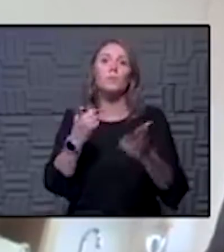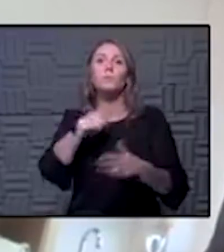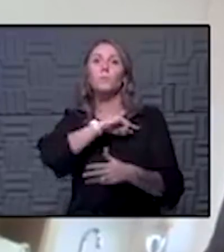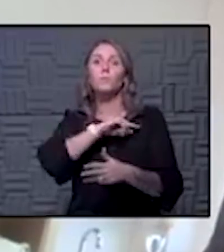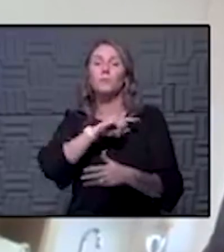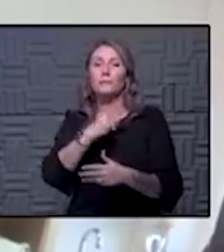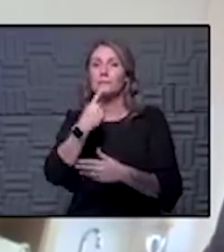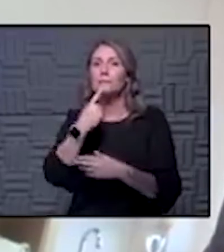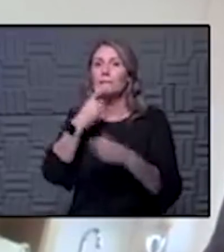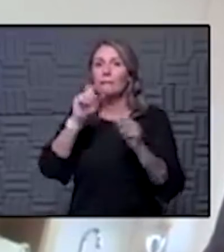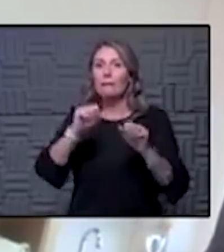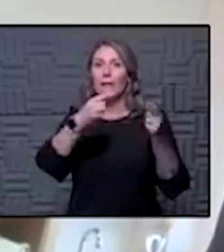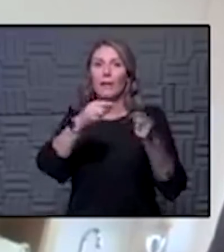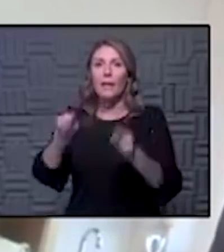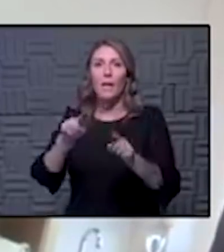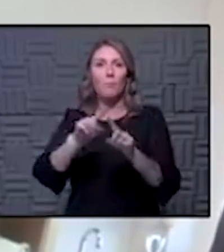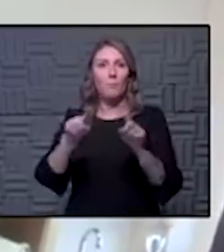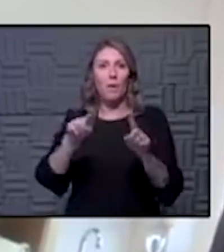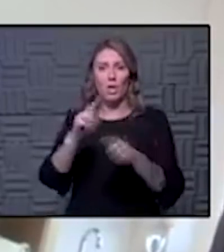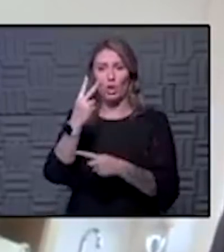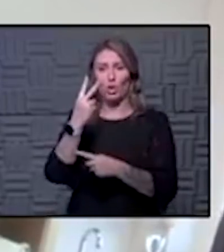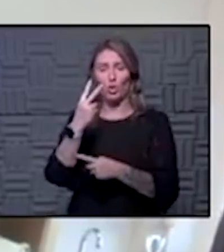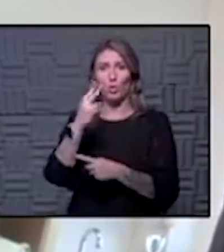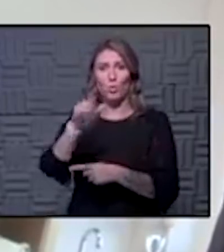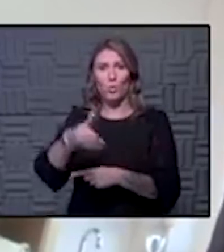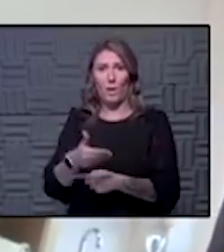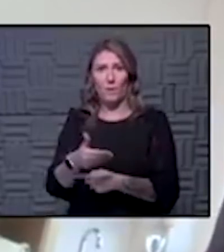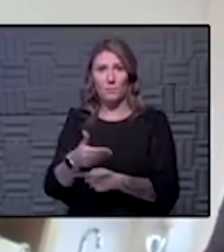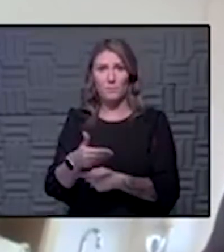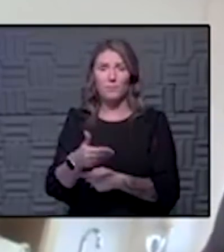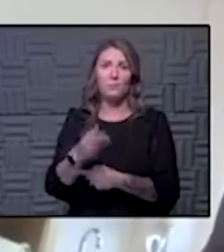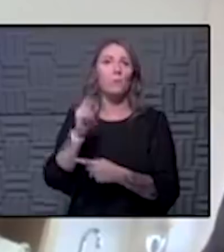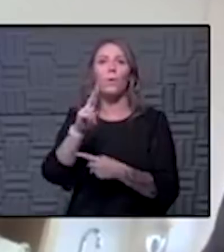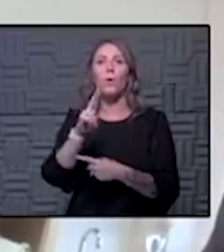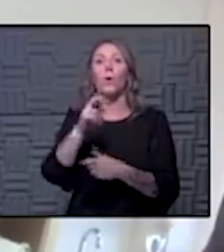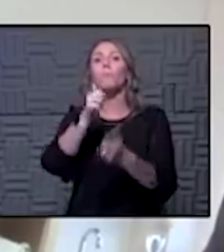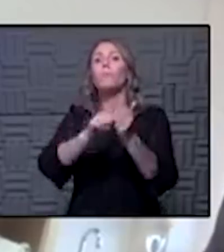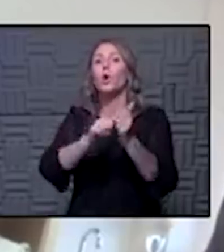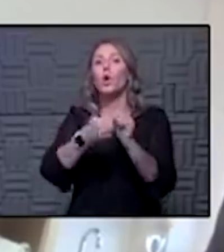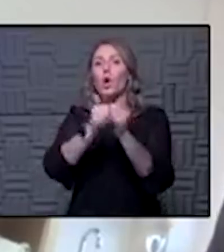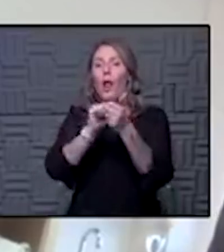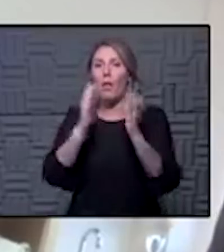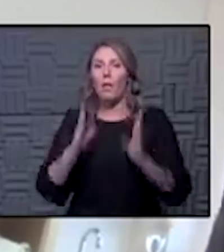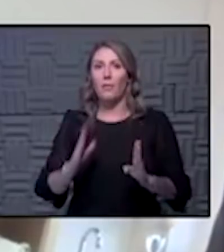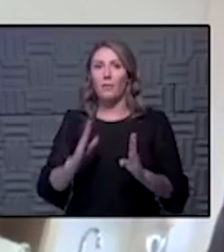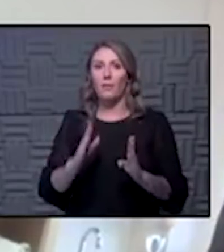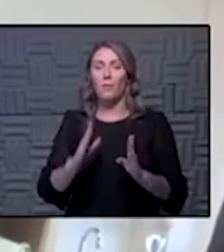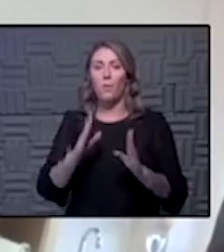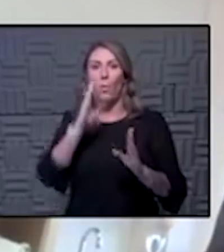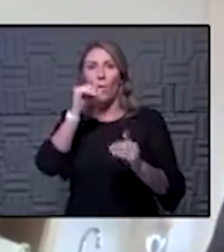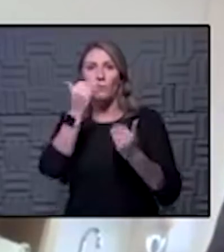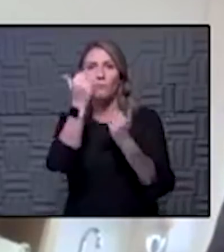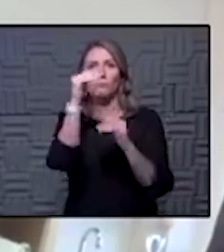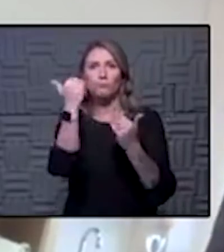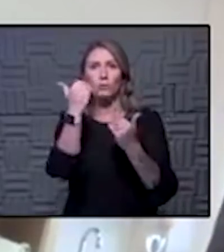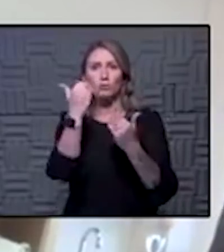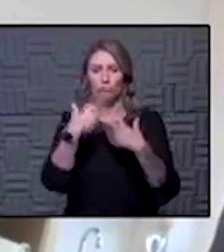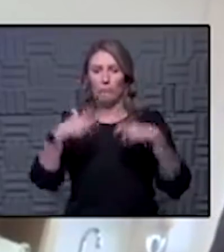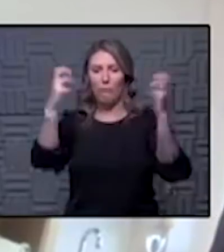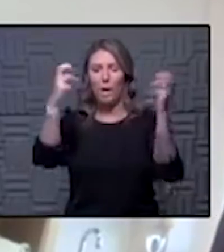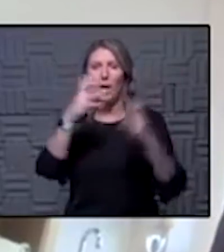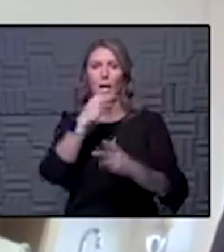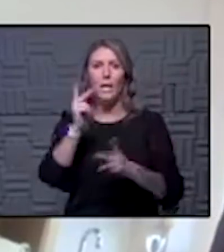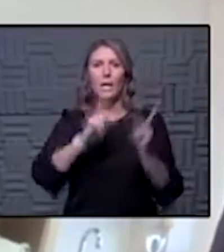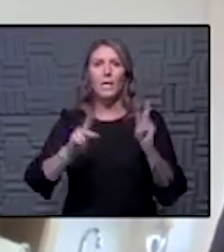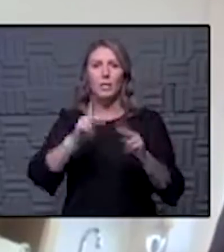can occur, but they can only have two guests per athlete to hopefully restrict the audience, restrict the kind of people sitting